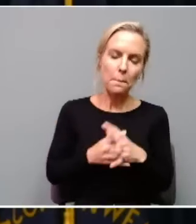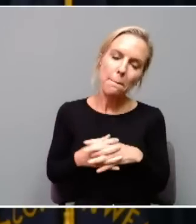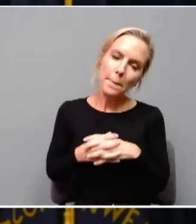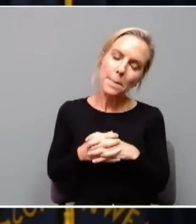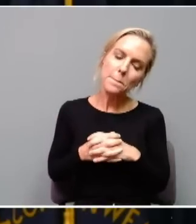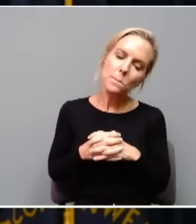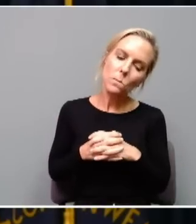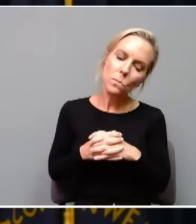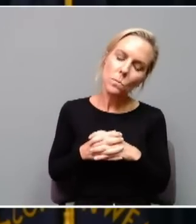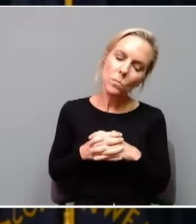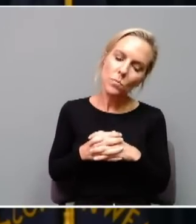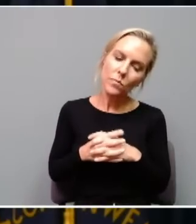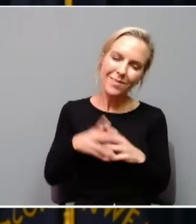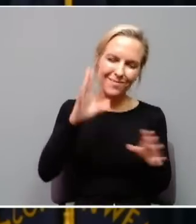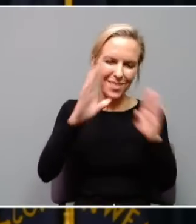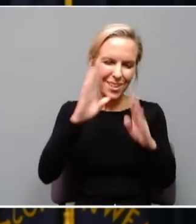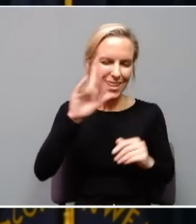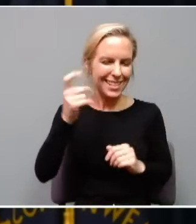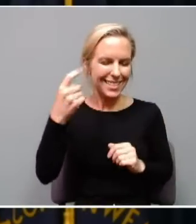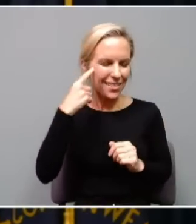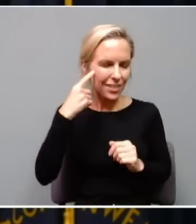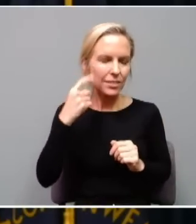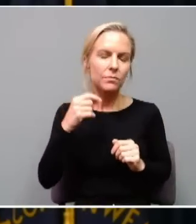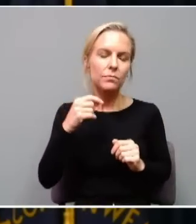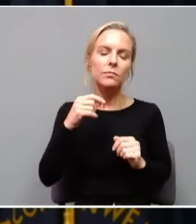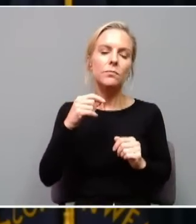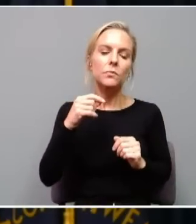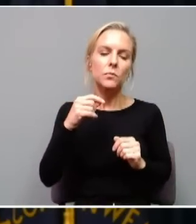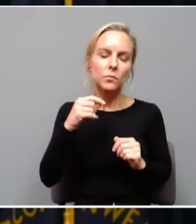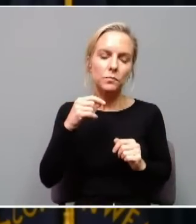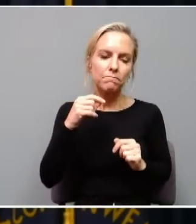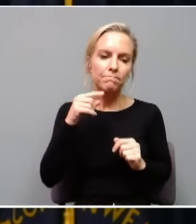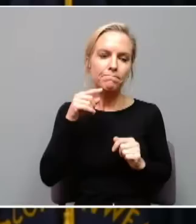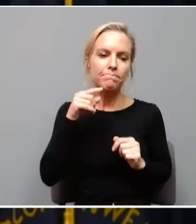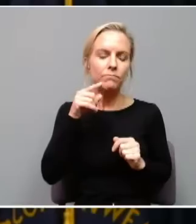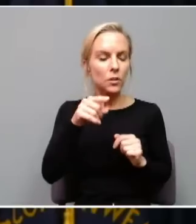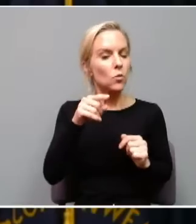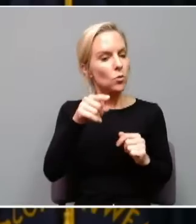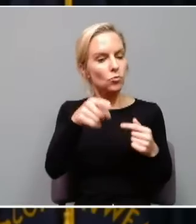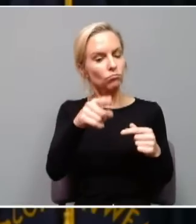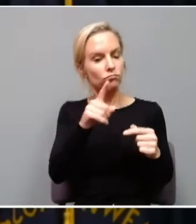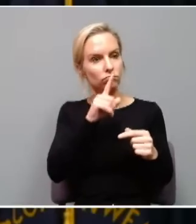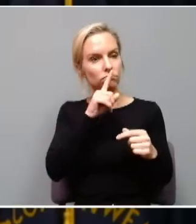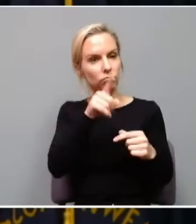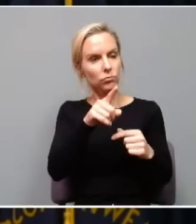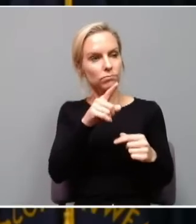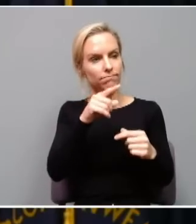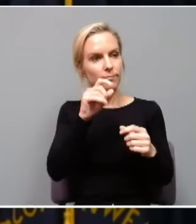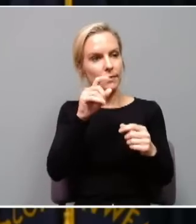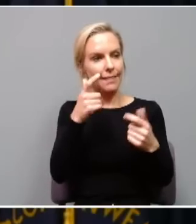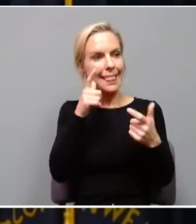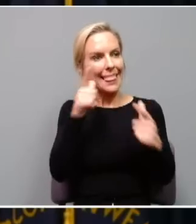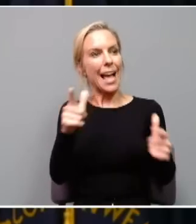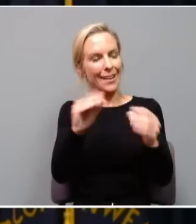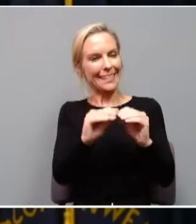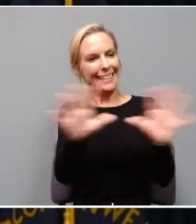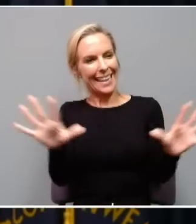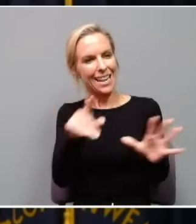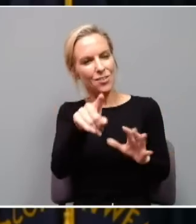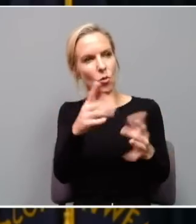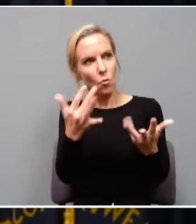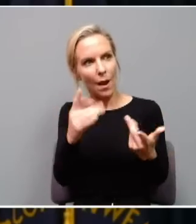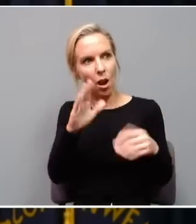Hi, Governor. I hear you loud and clear that you're waiting on some sort of proposal from the General